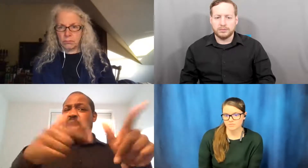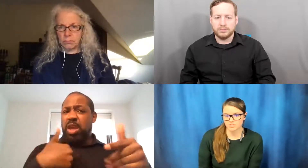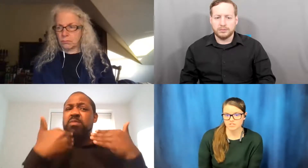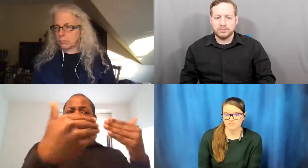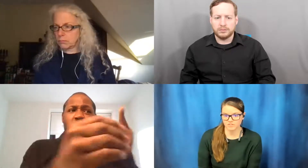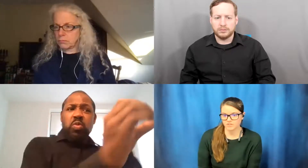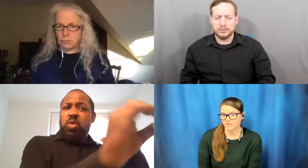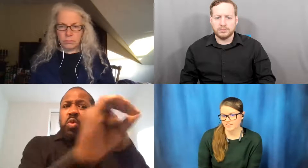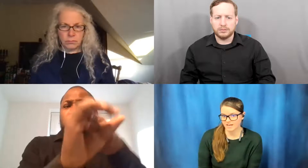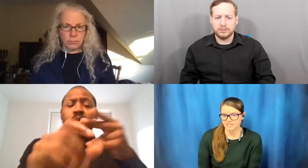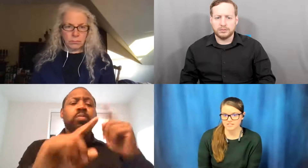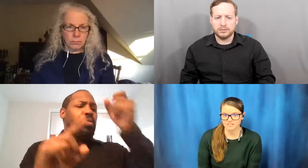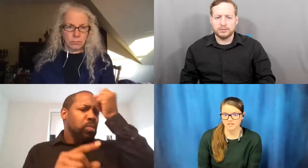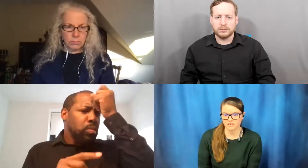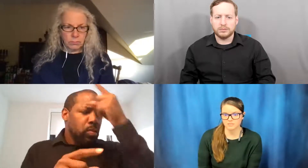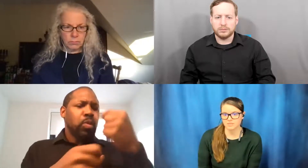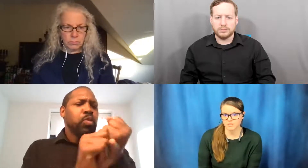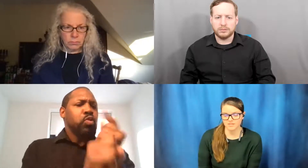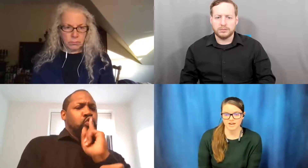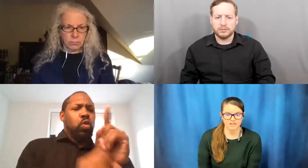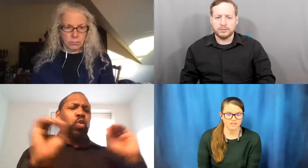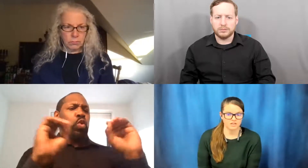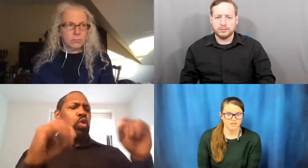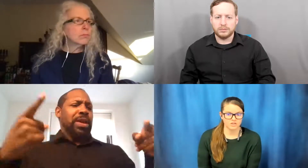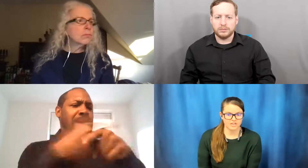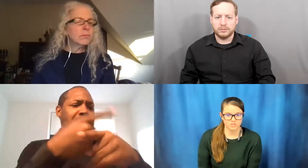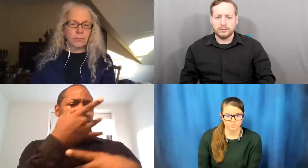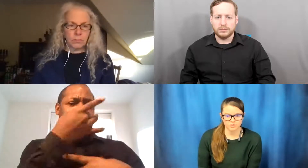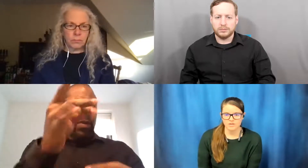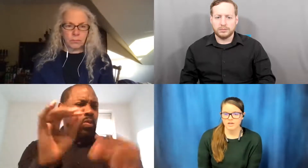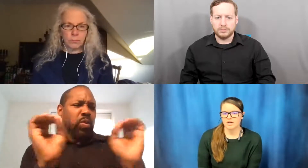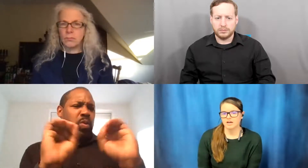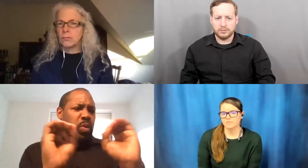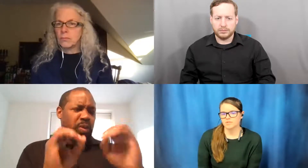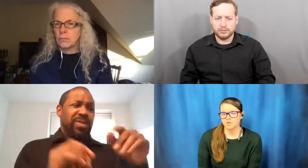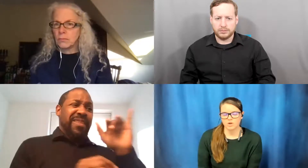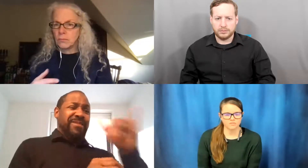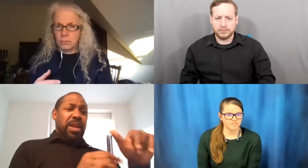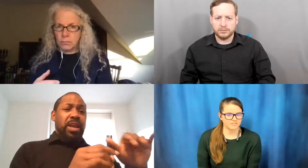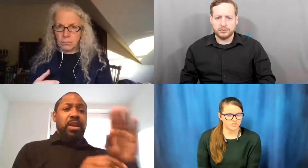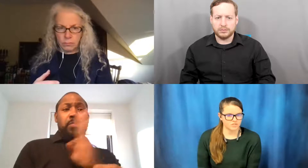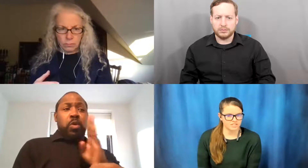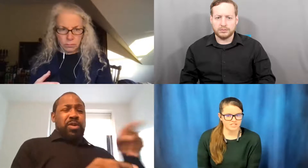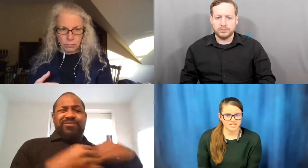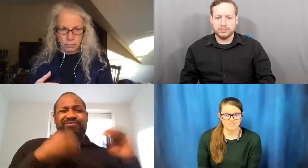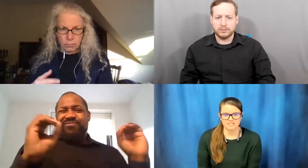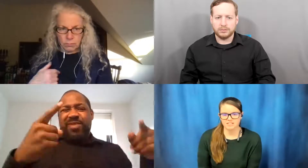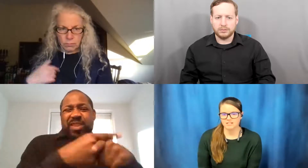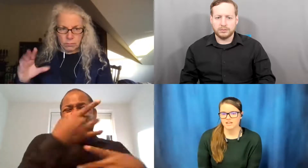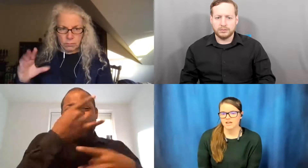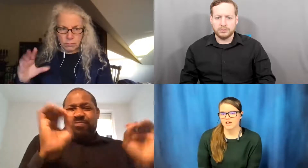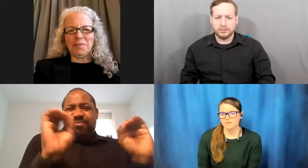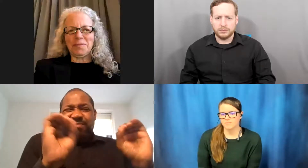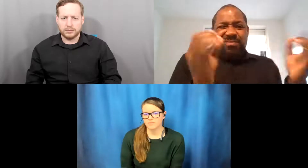Island Commission feel that that is something that I can do, there's no conflict of interest that is